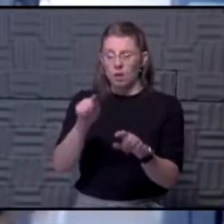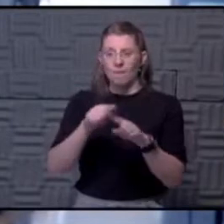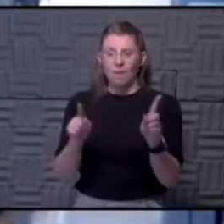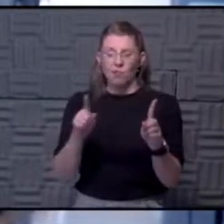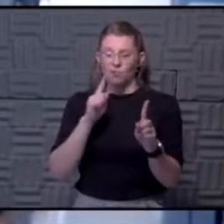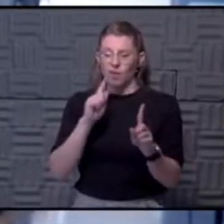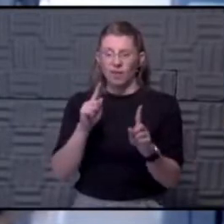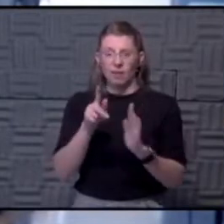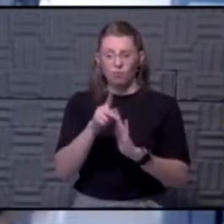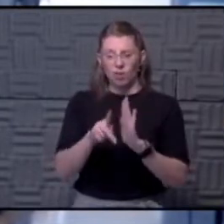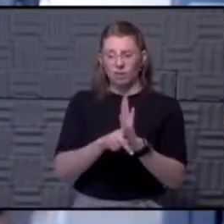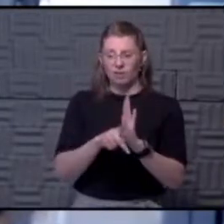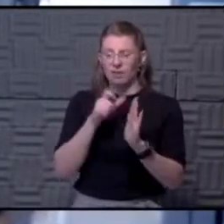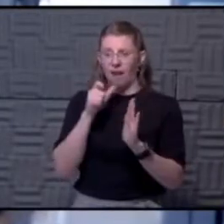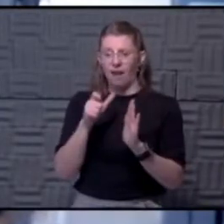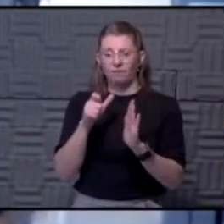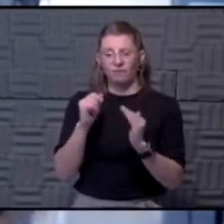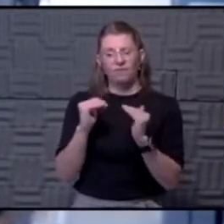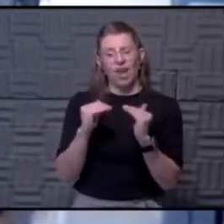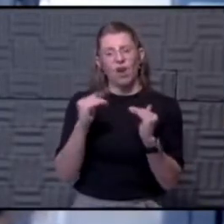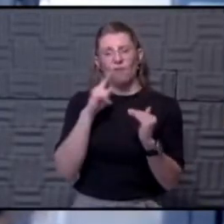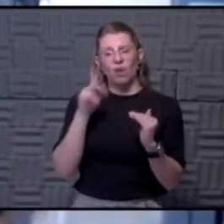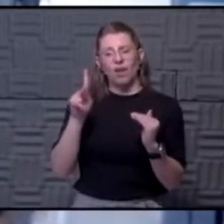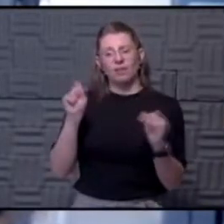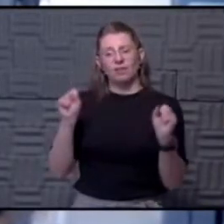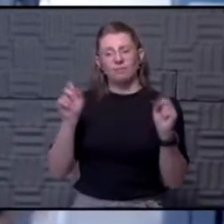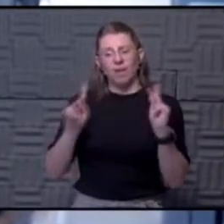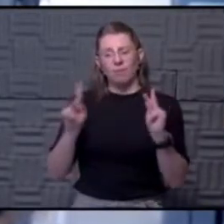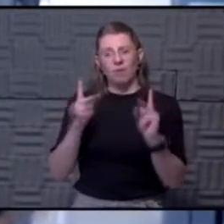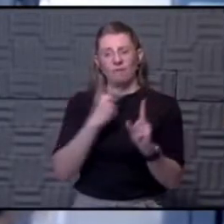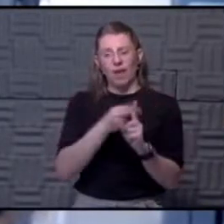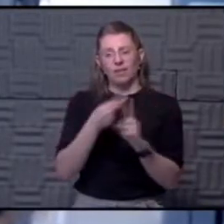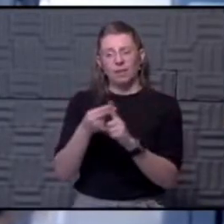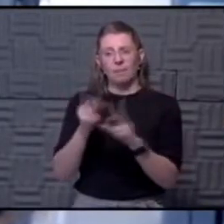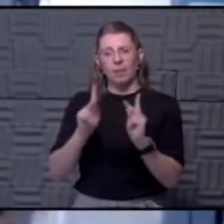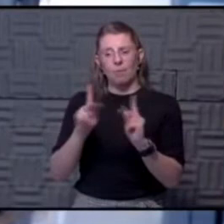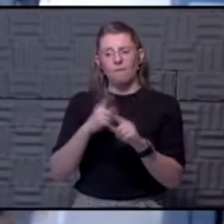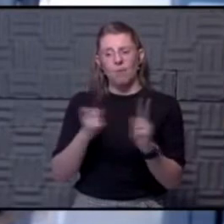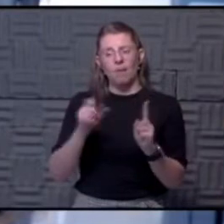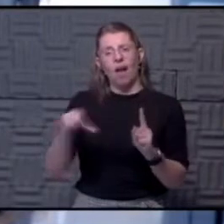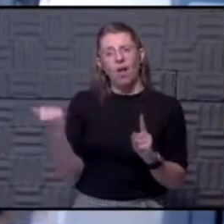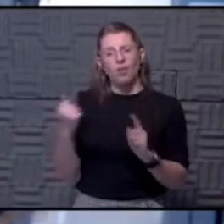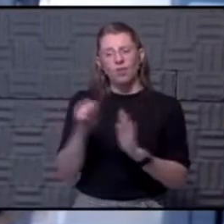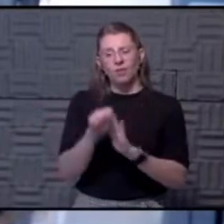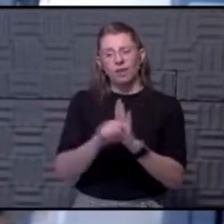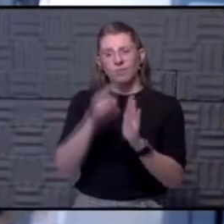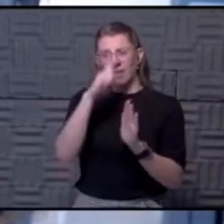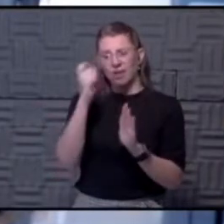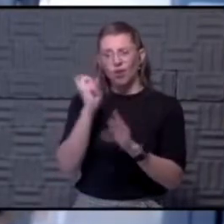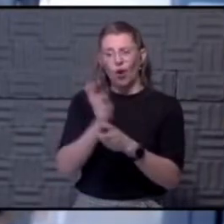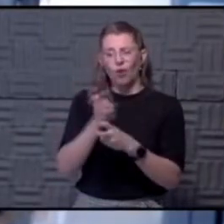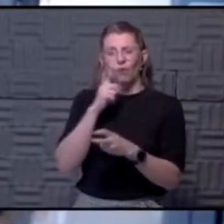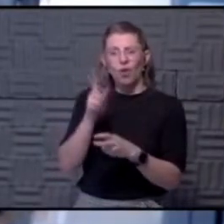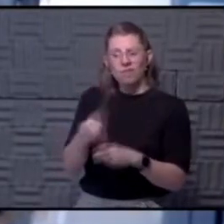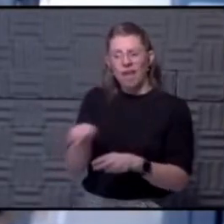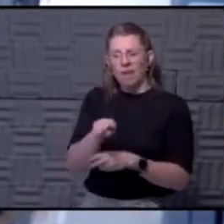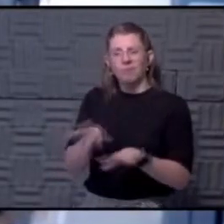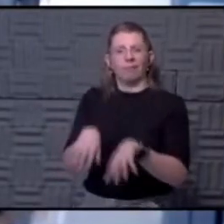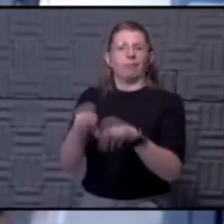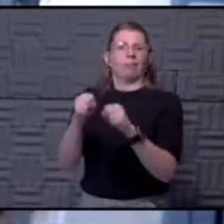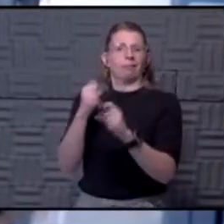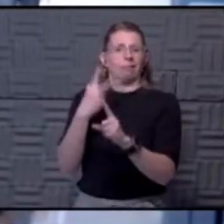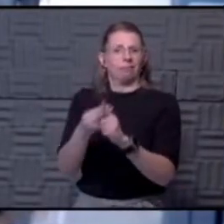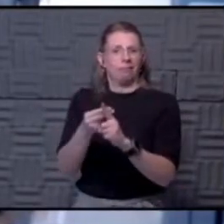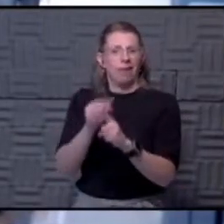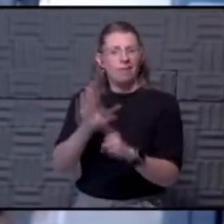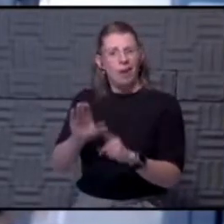don't think it would be fair to Kansans to be vaccinating people from other states, because then it makes it harder for a Kansan to get a vaccine within their home